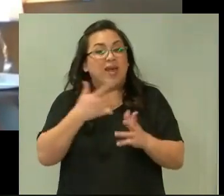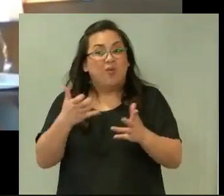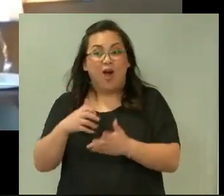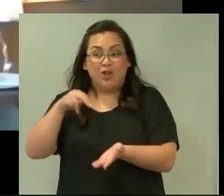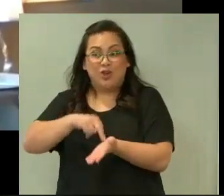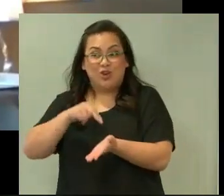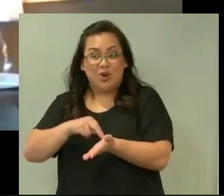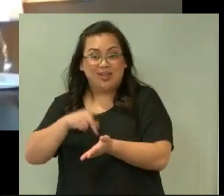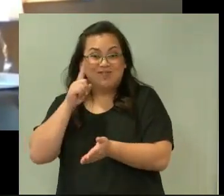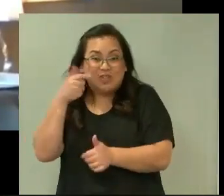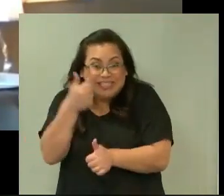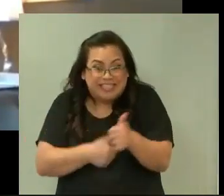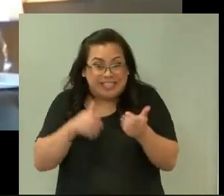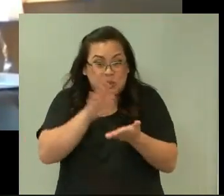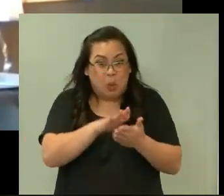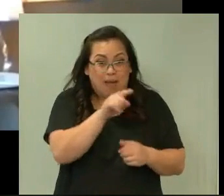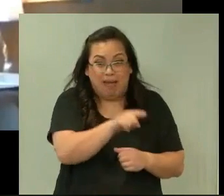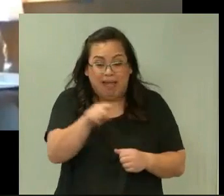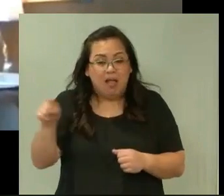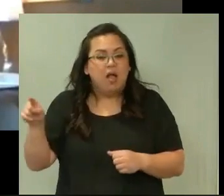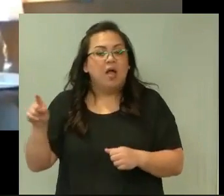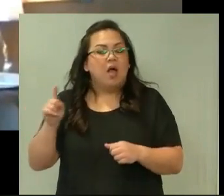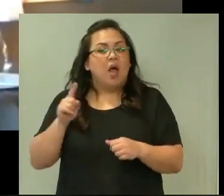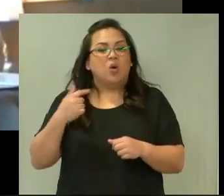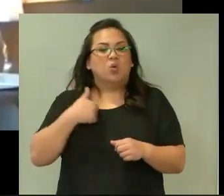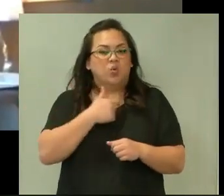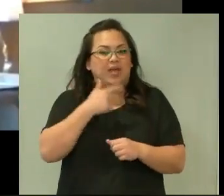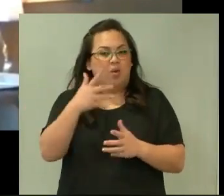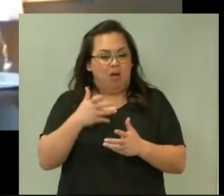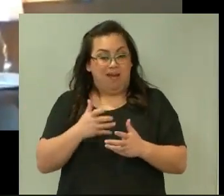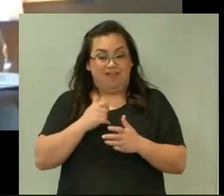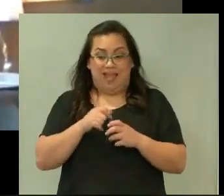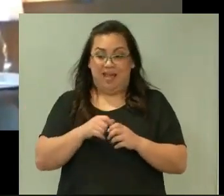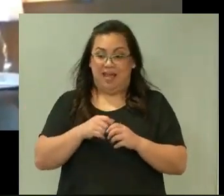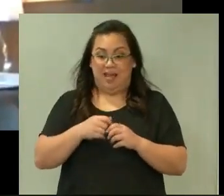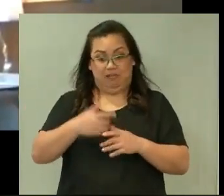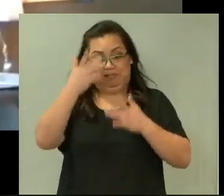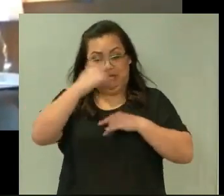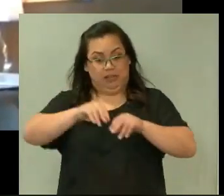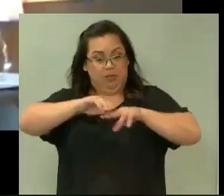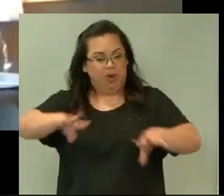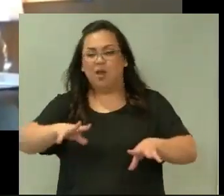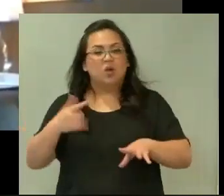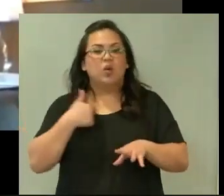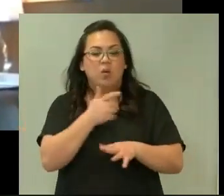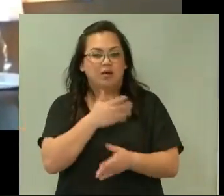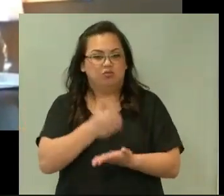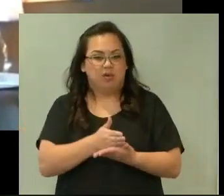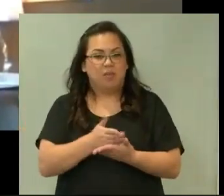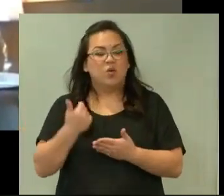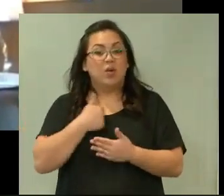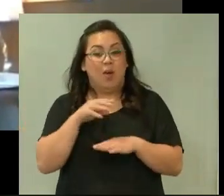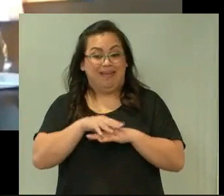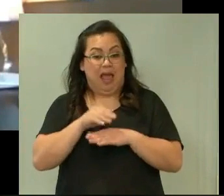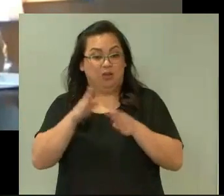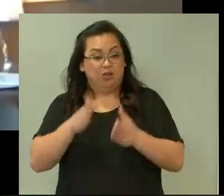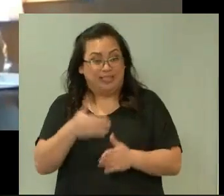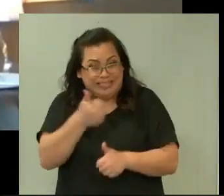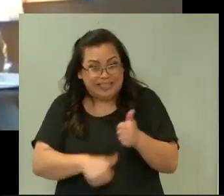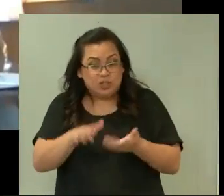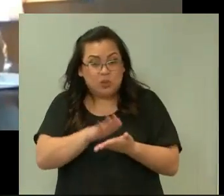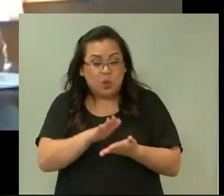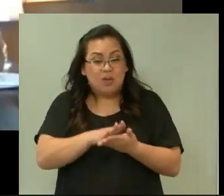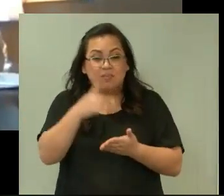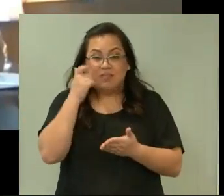still in our communities, and we need to stop it from spreading. We want a counselor in every school, because our students are facing